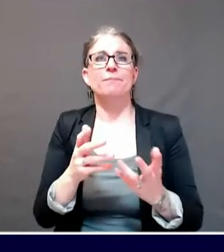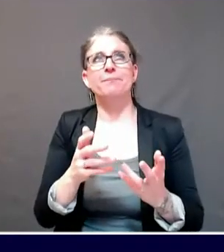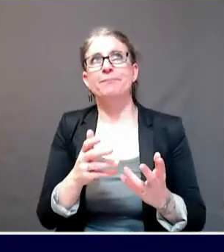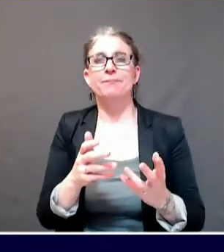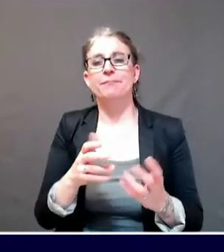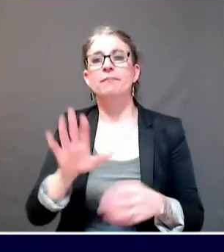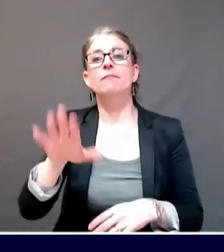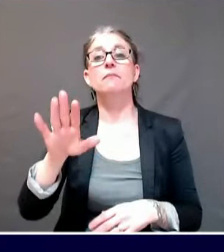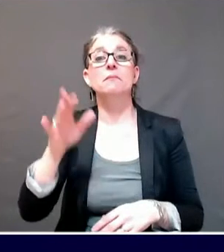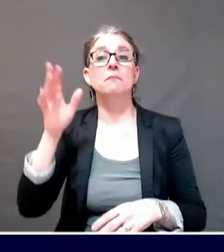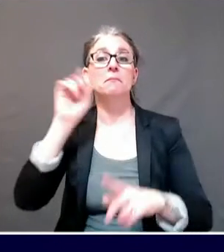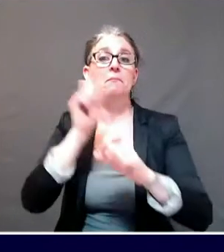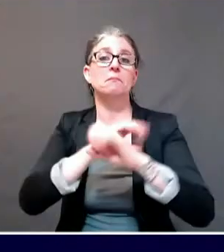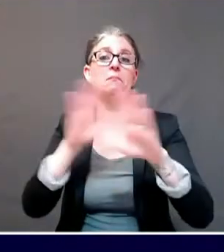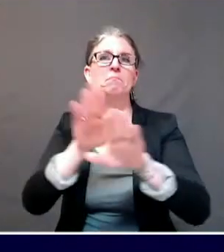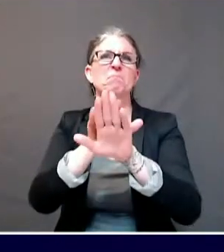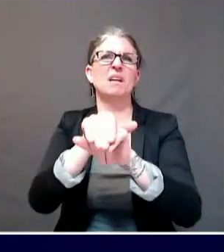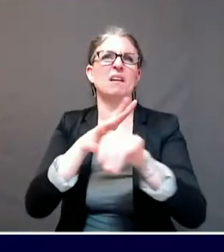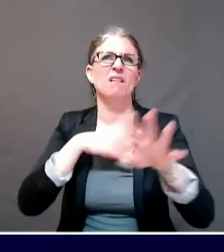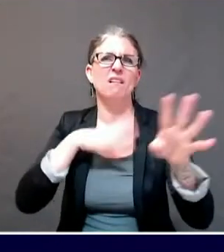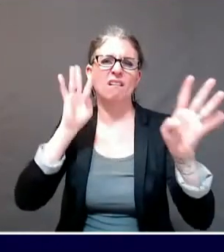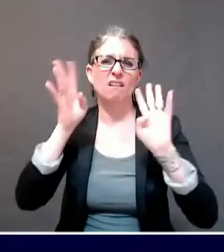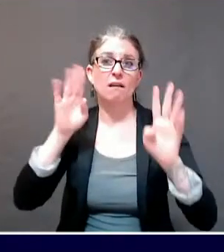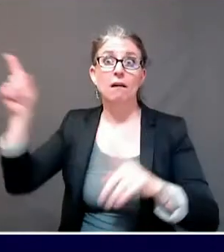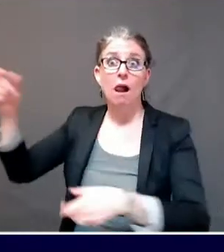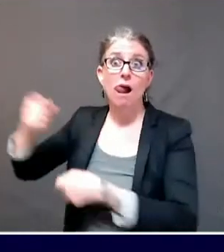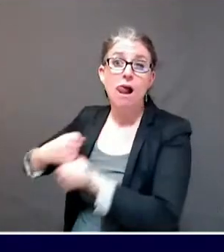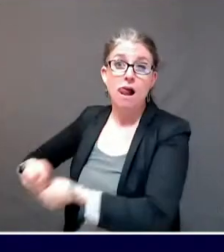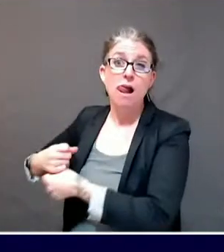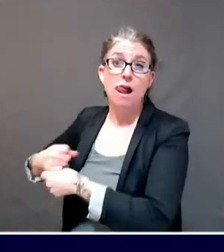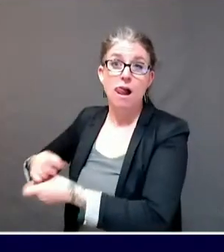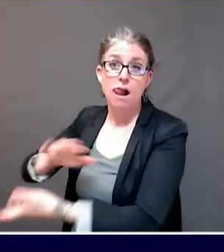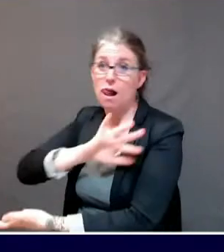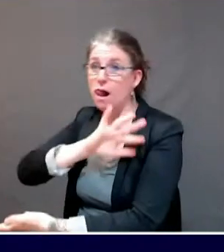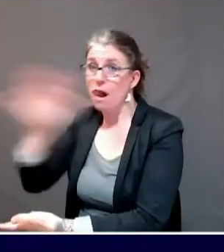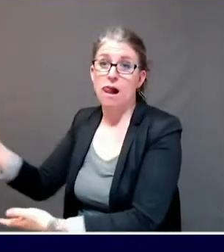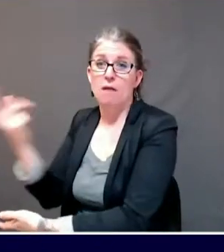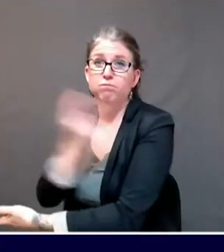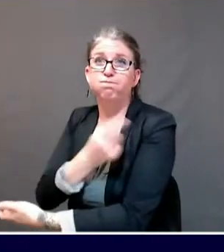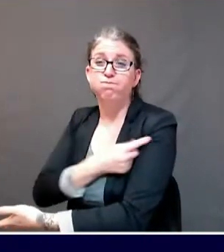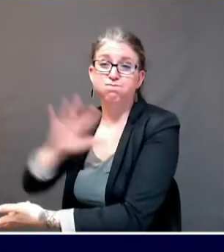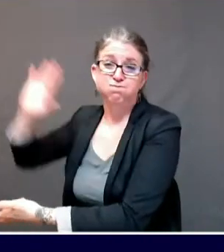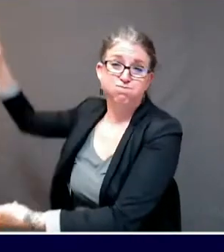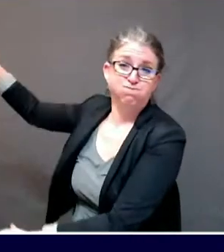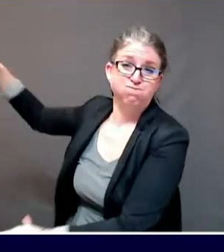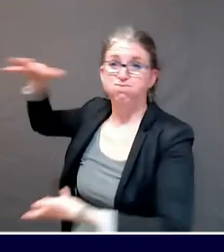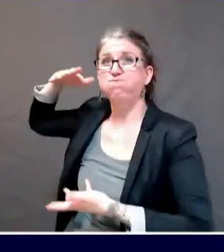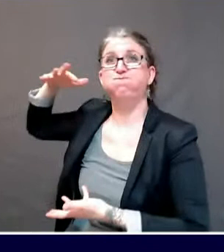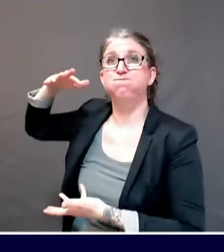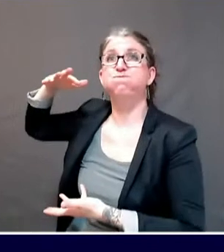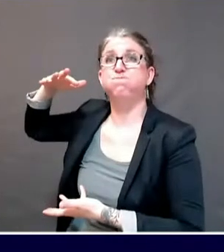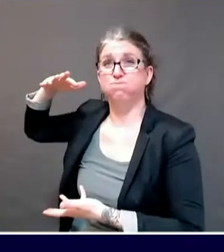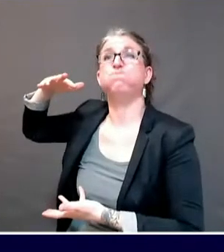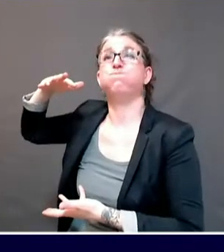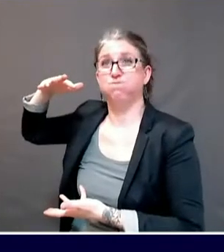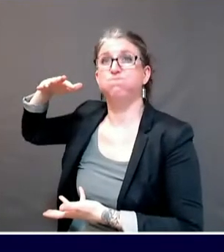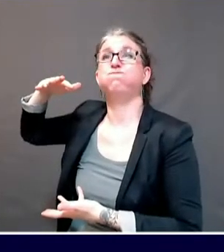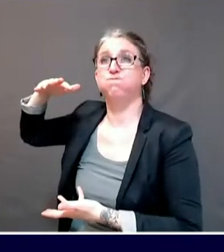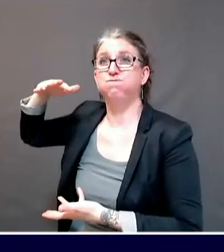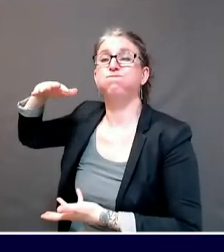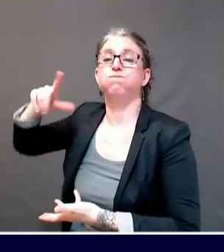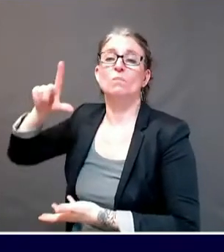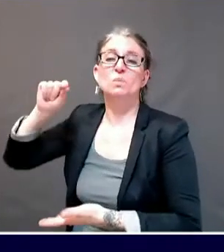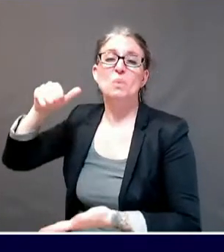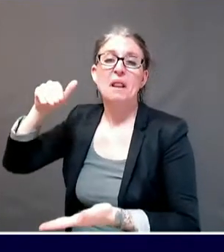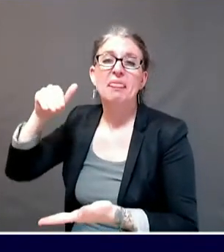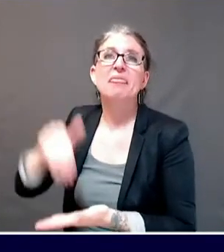start getting, instead of 15 to 20,000 doses per week, say we start getting 20 to 30 or 40,000 doses per week.